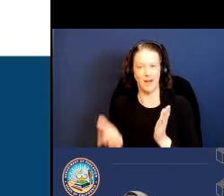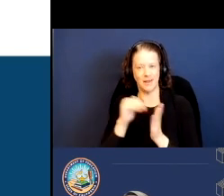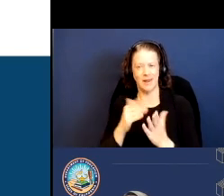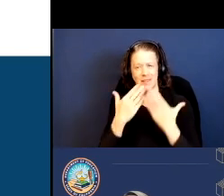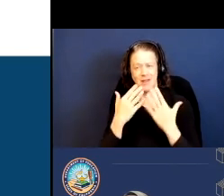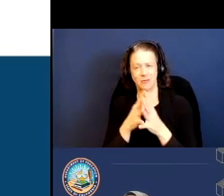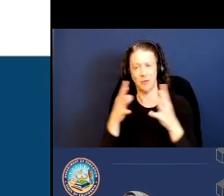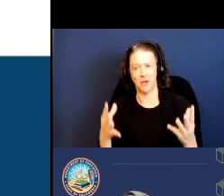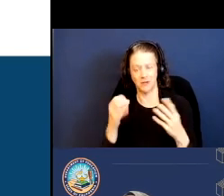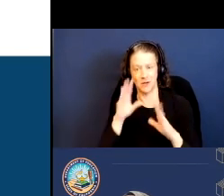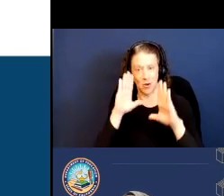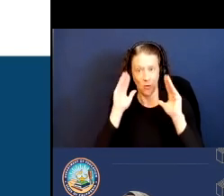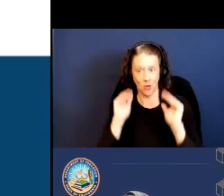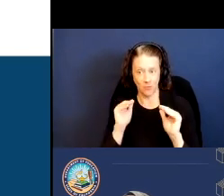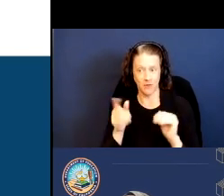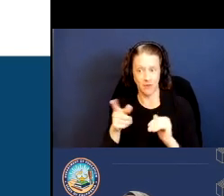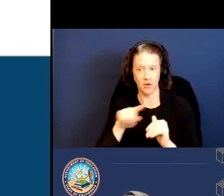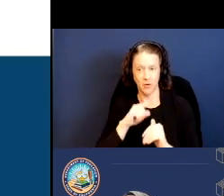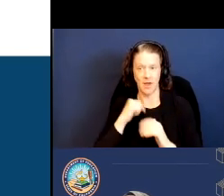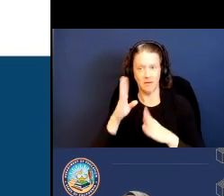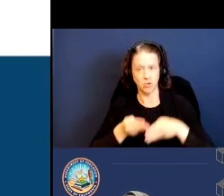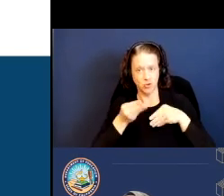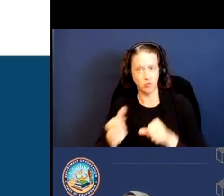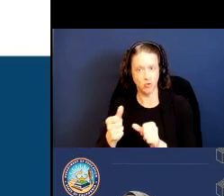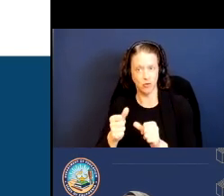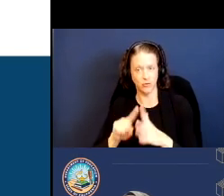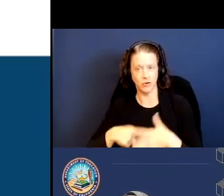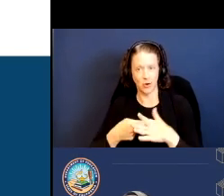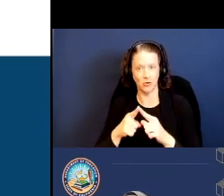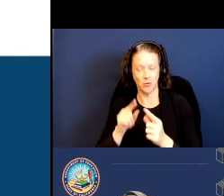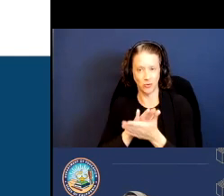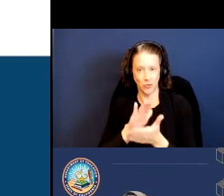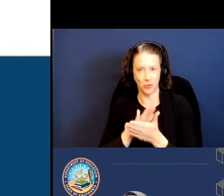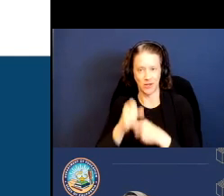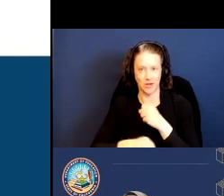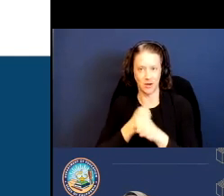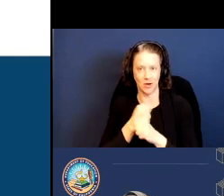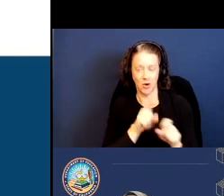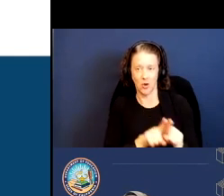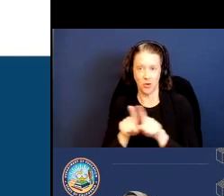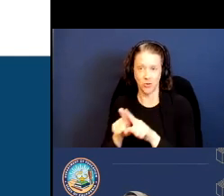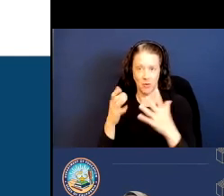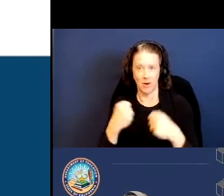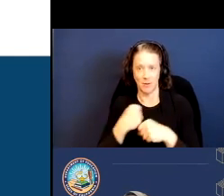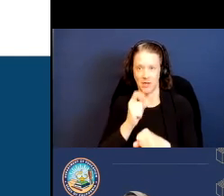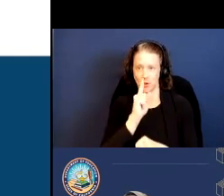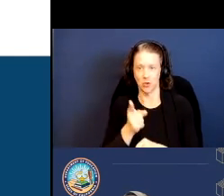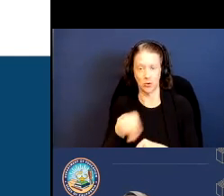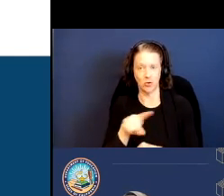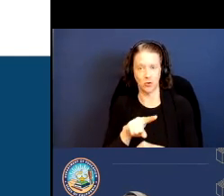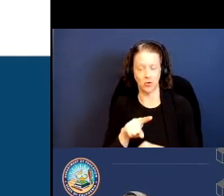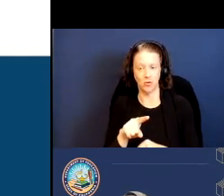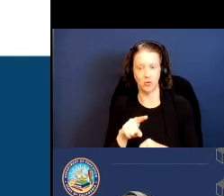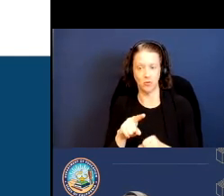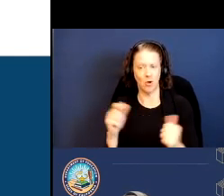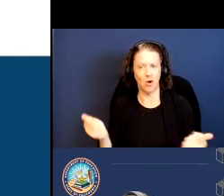and hopefully you have a smooth start to the school year. And also just wanted to make sure that